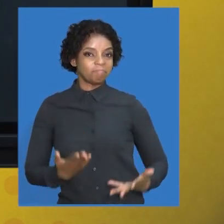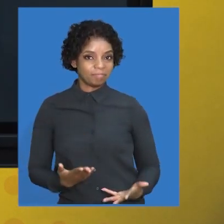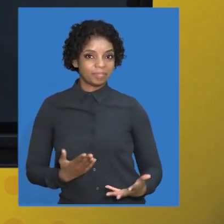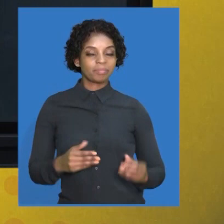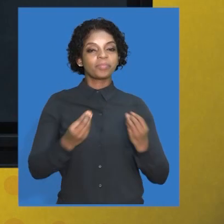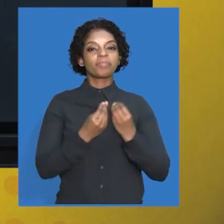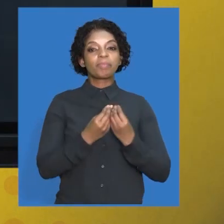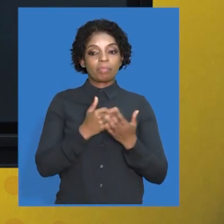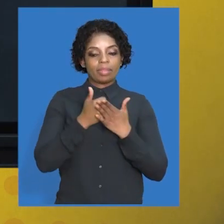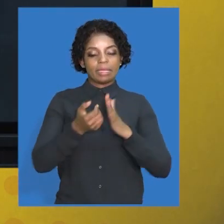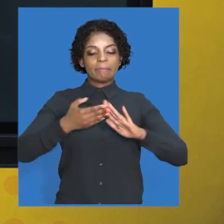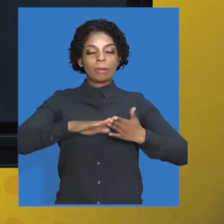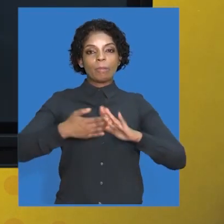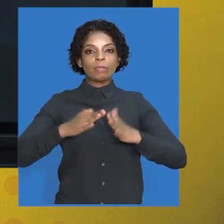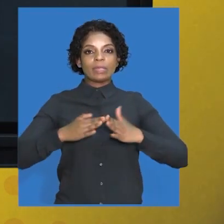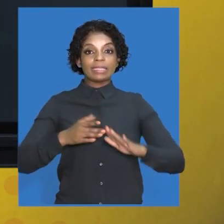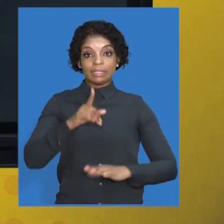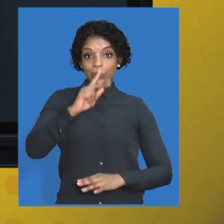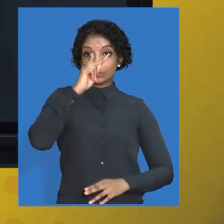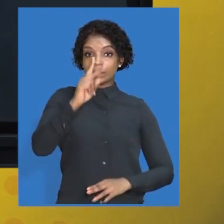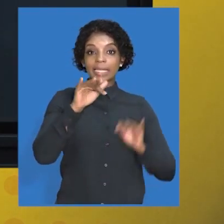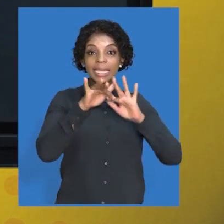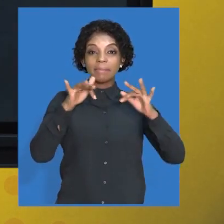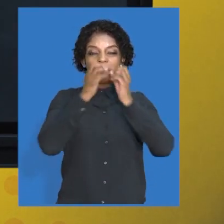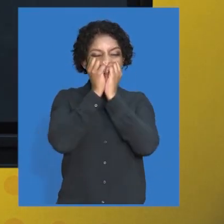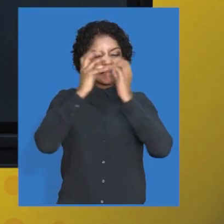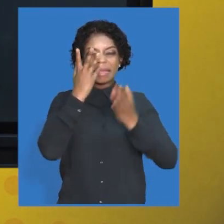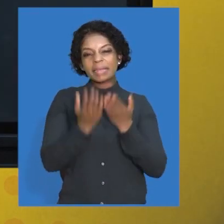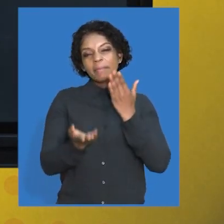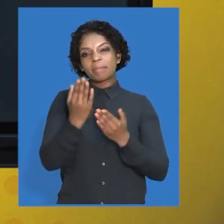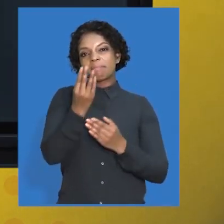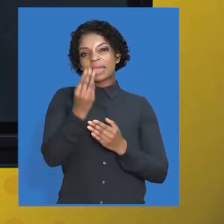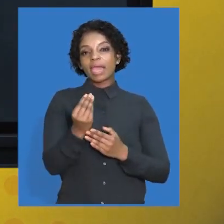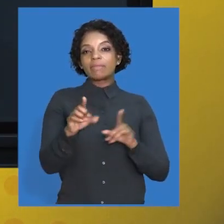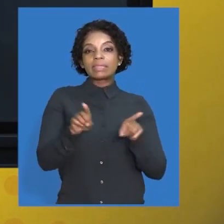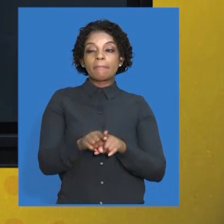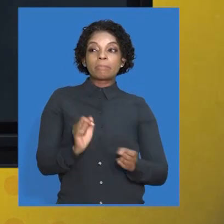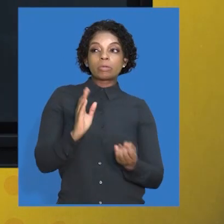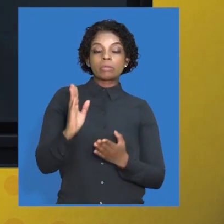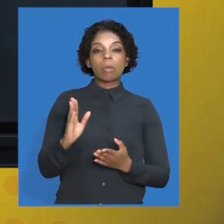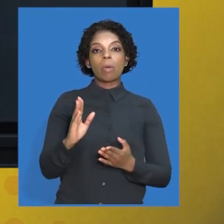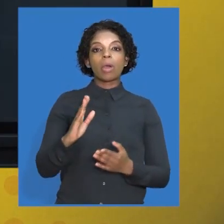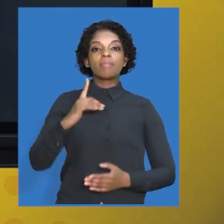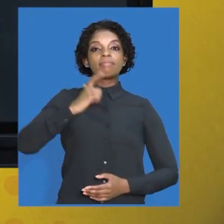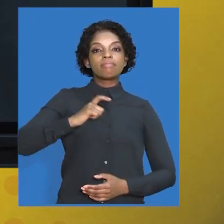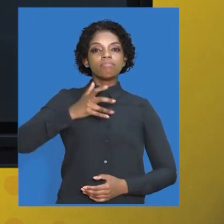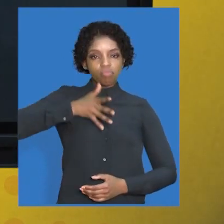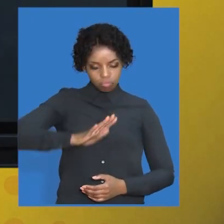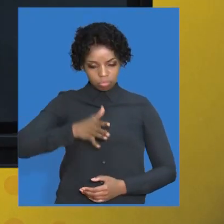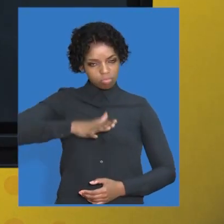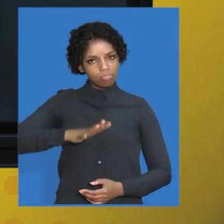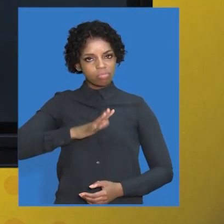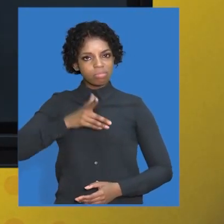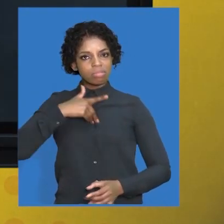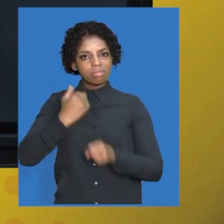the community. So you're going to see a lot of people who might have similar personal values will want to work for JT. Now that means that